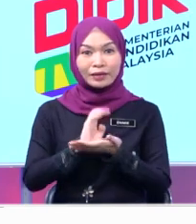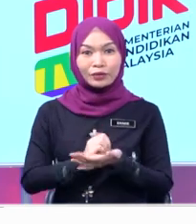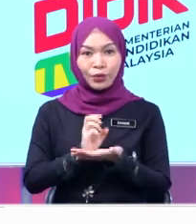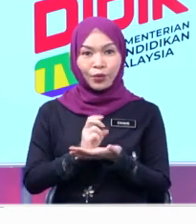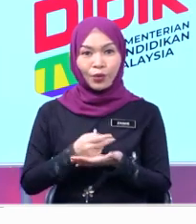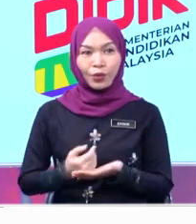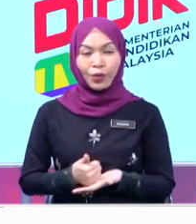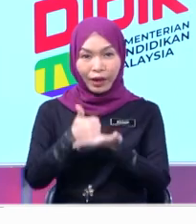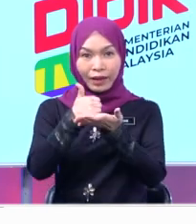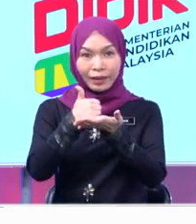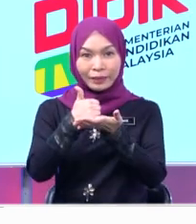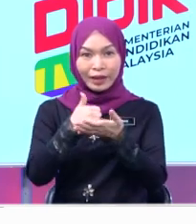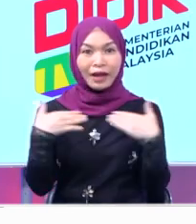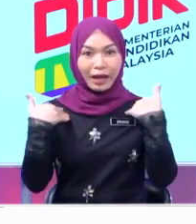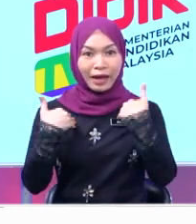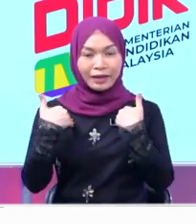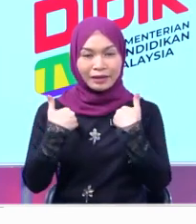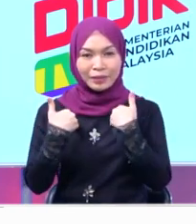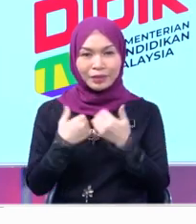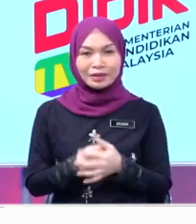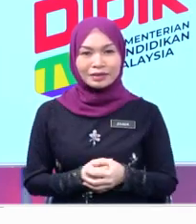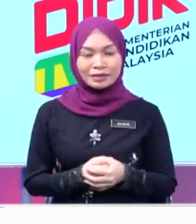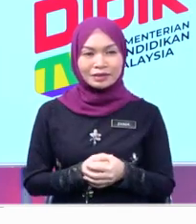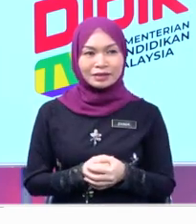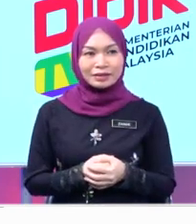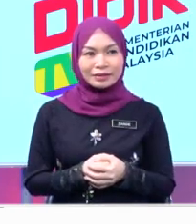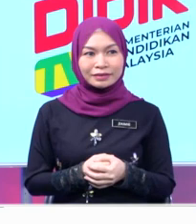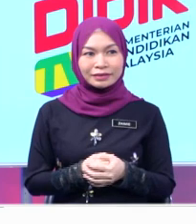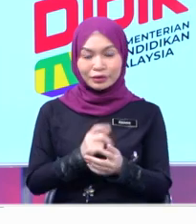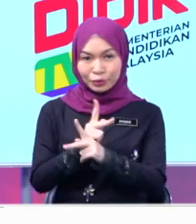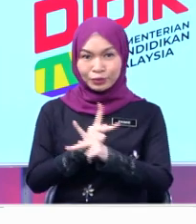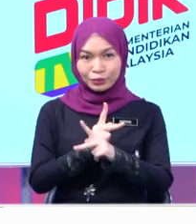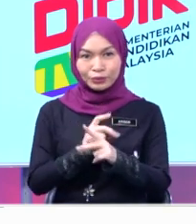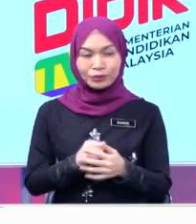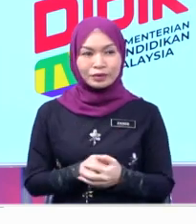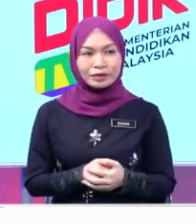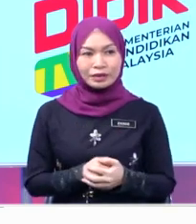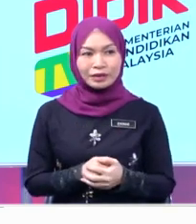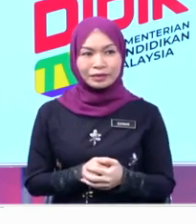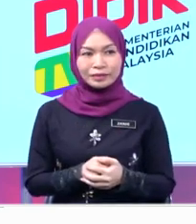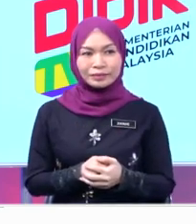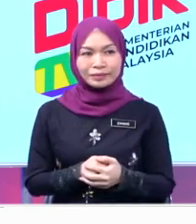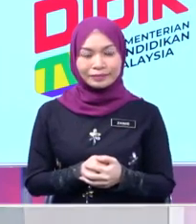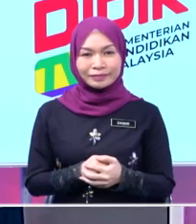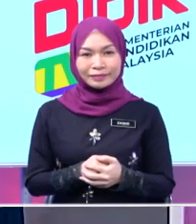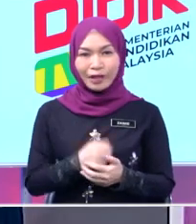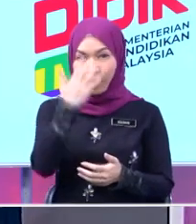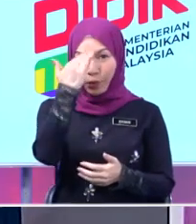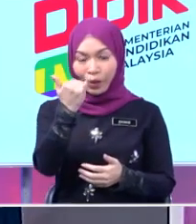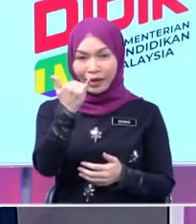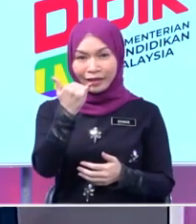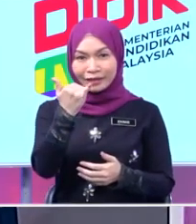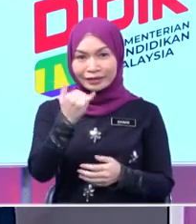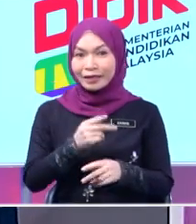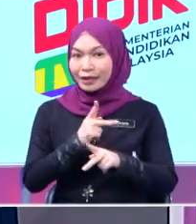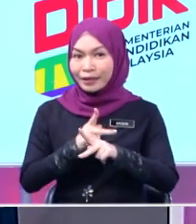That is for you to actually explain why they are in the cage in the first place. All right, so